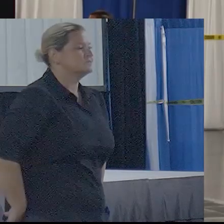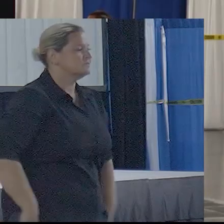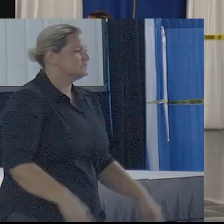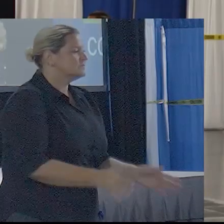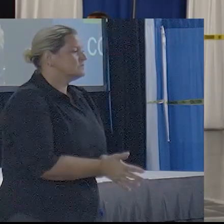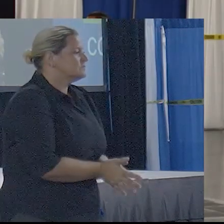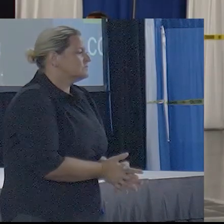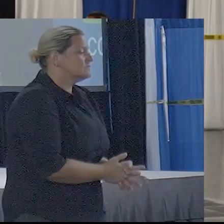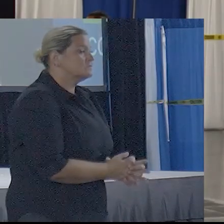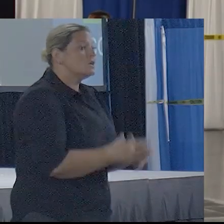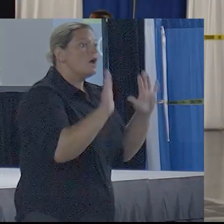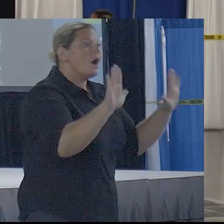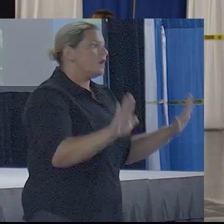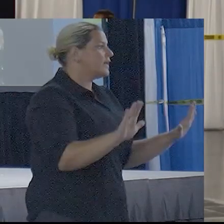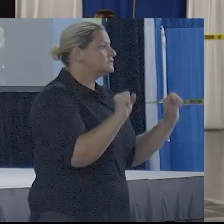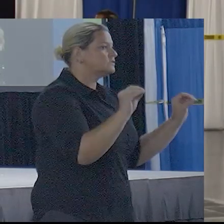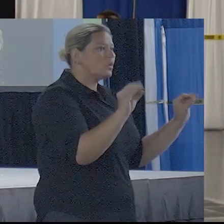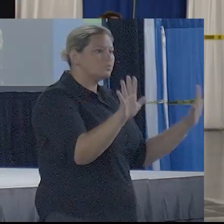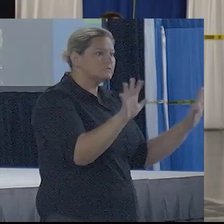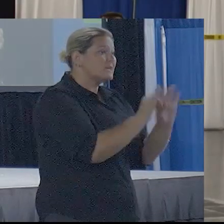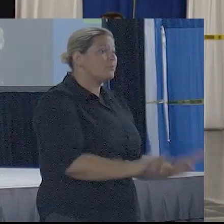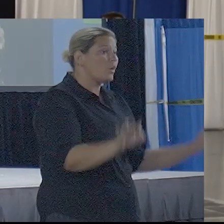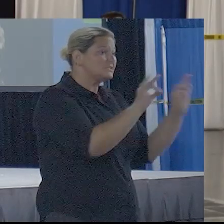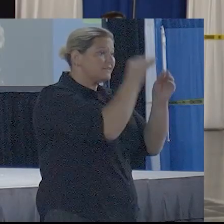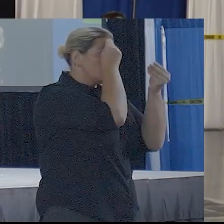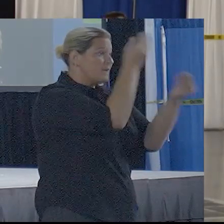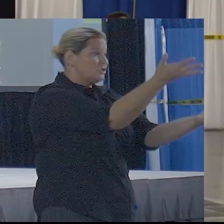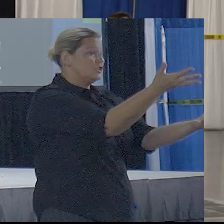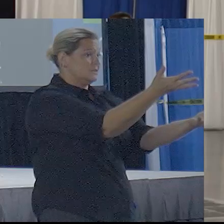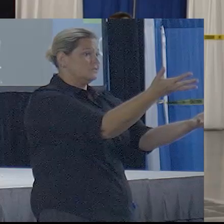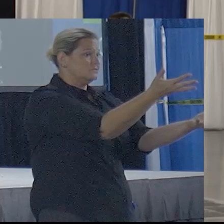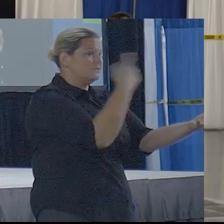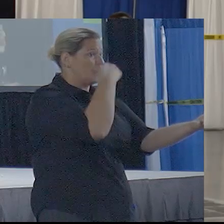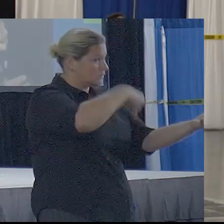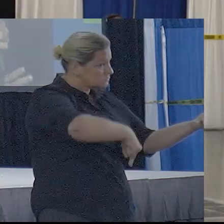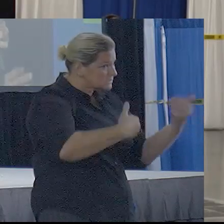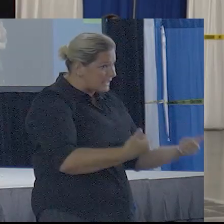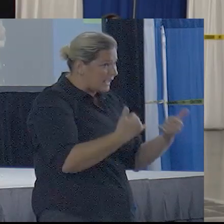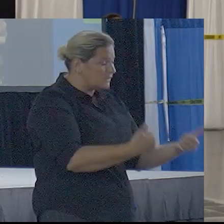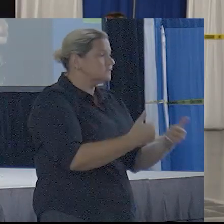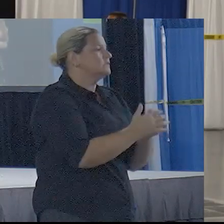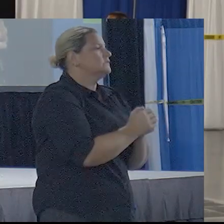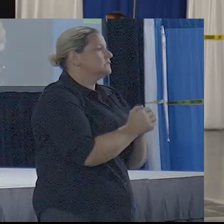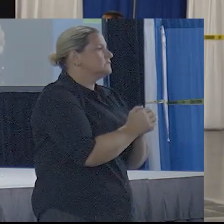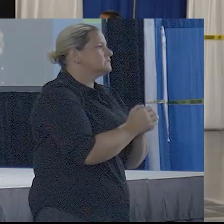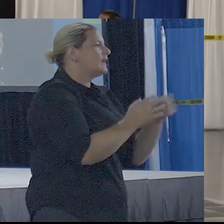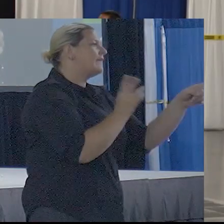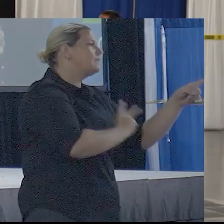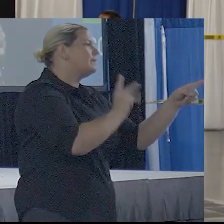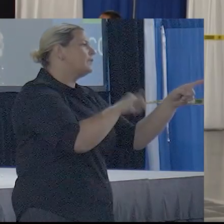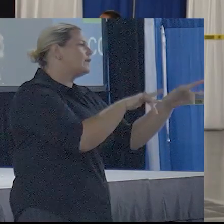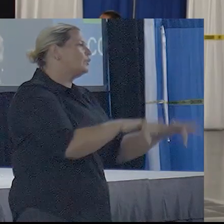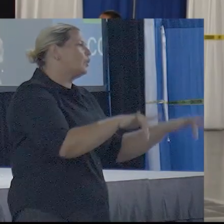All right. So one takeaway from today for people to remember, or we're recording this, so as a resource